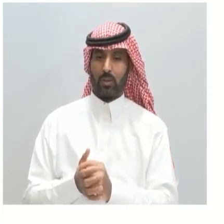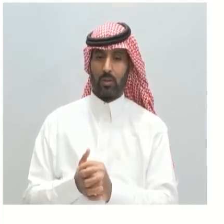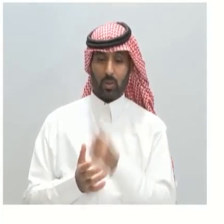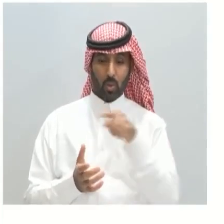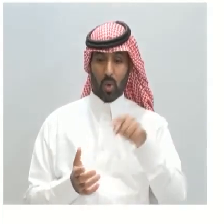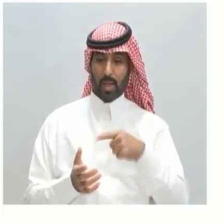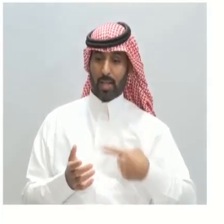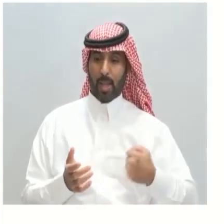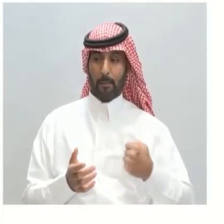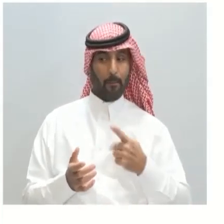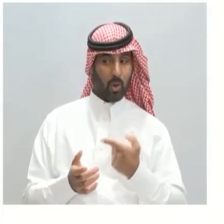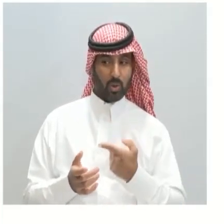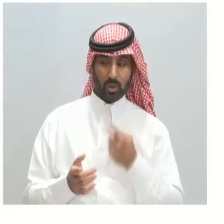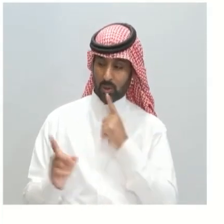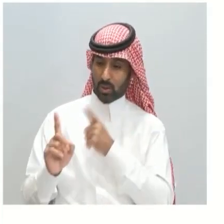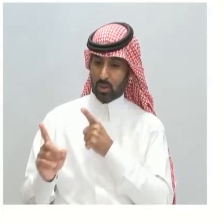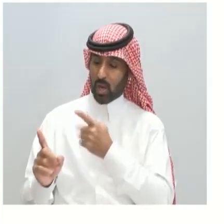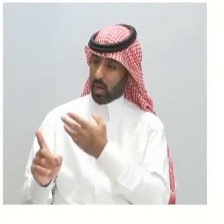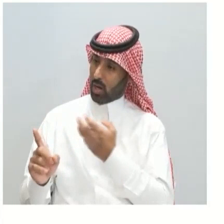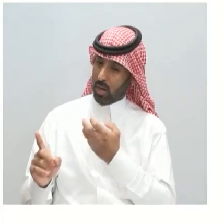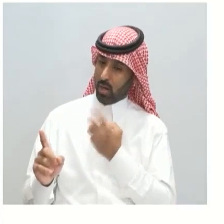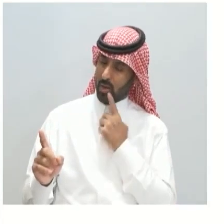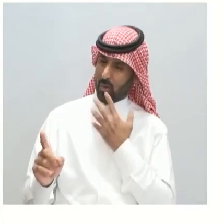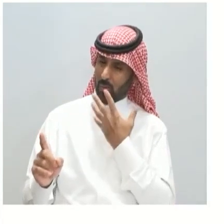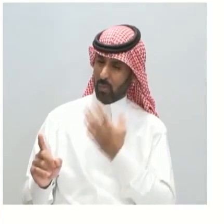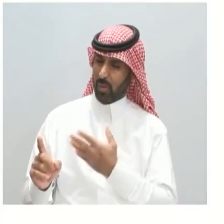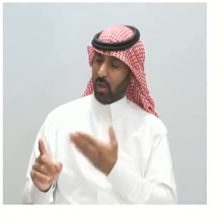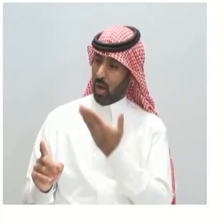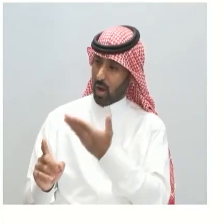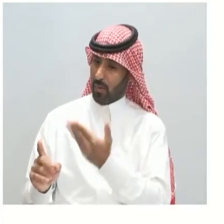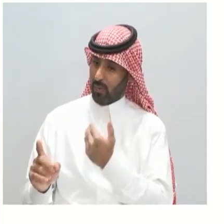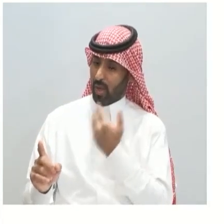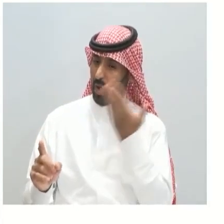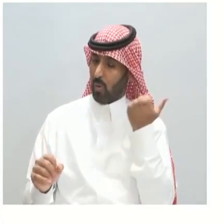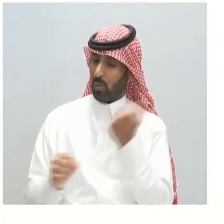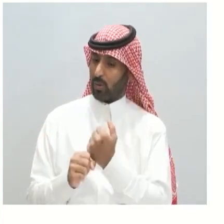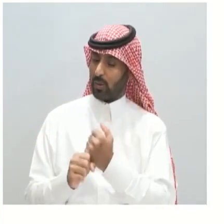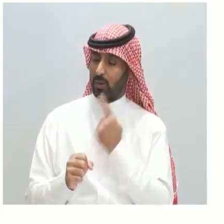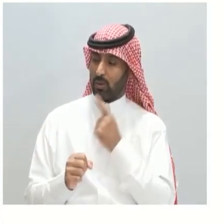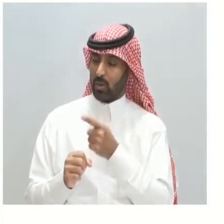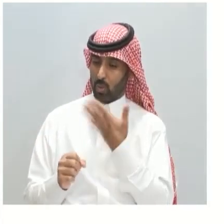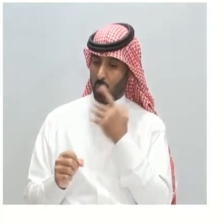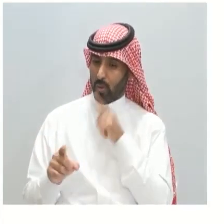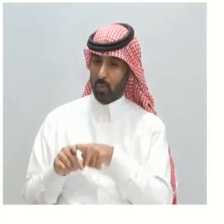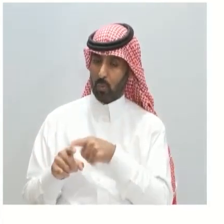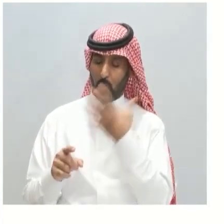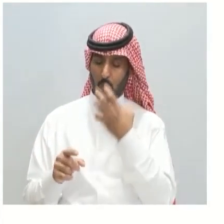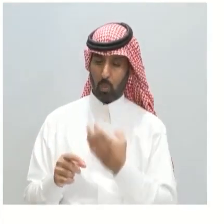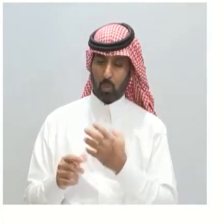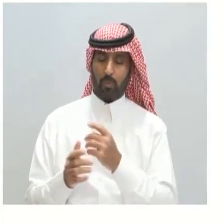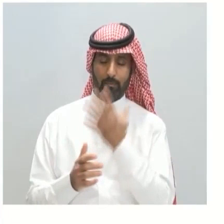name is what? Very good, is embarrassing. I did it last week with a new friend and I was